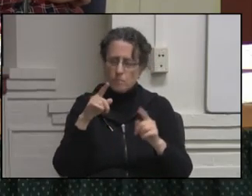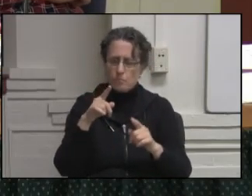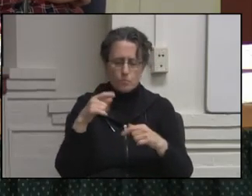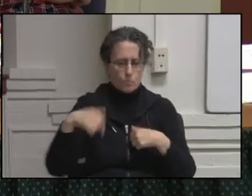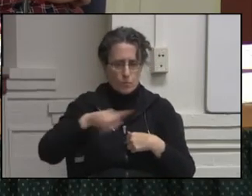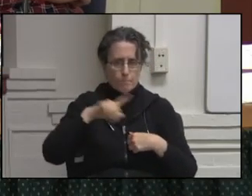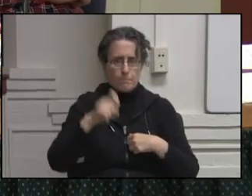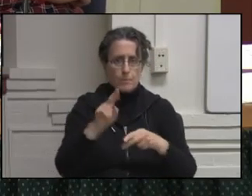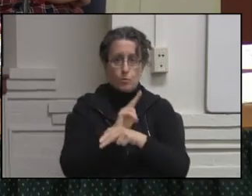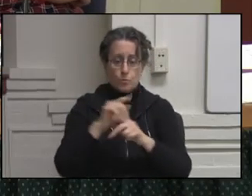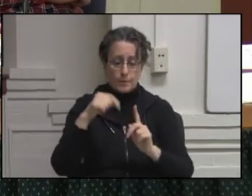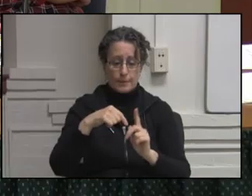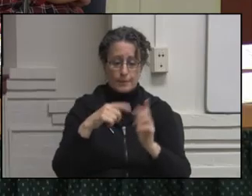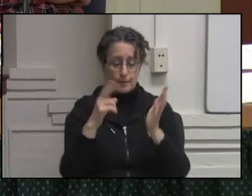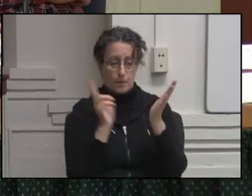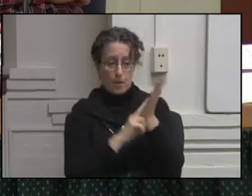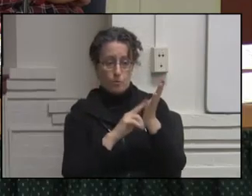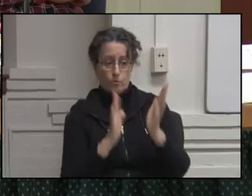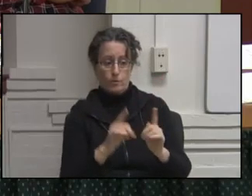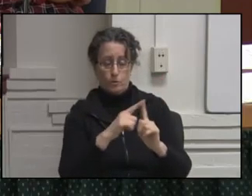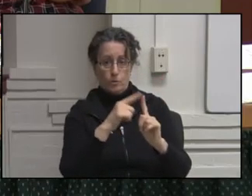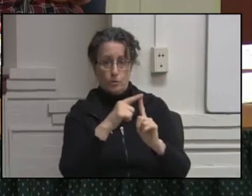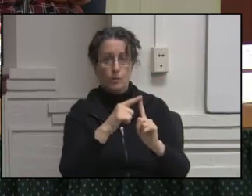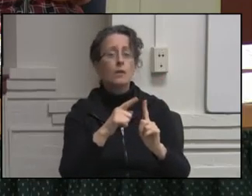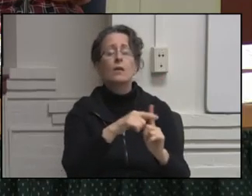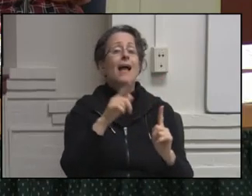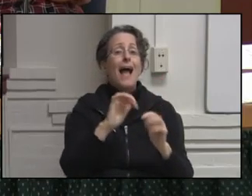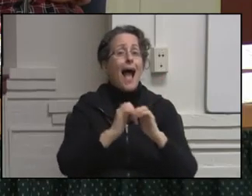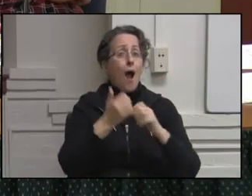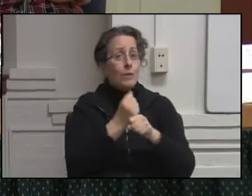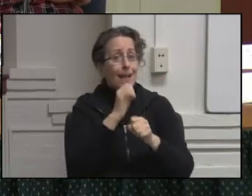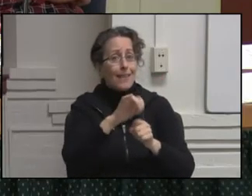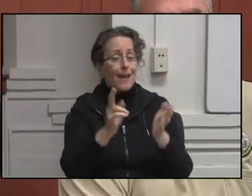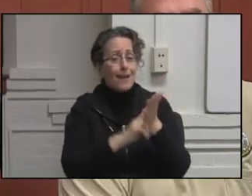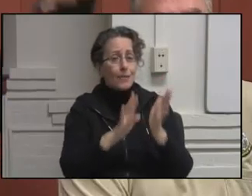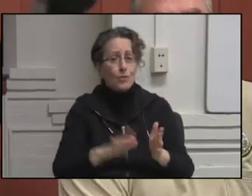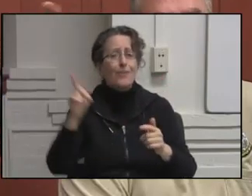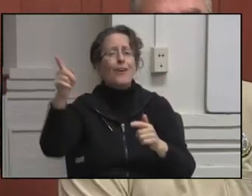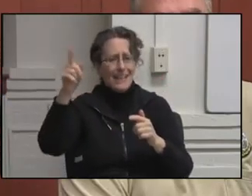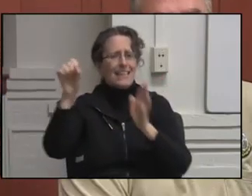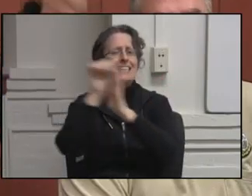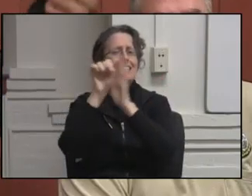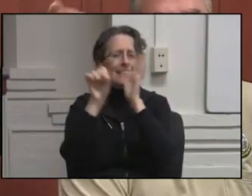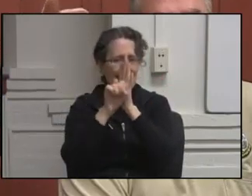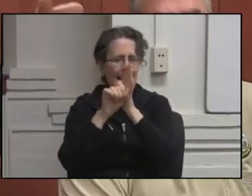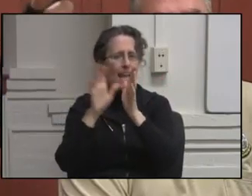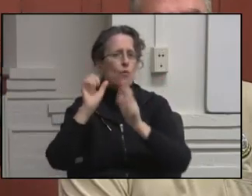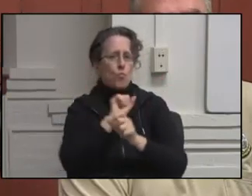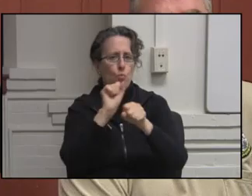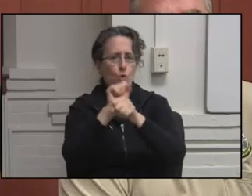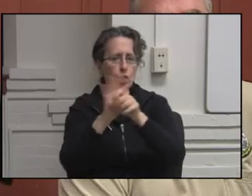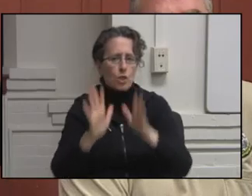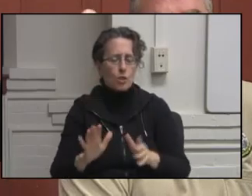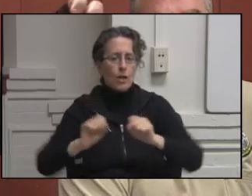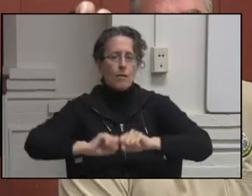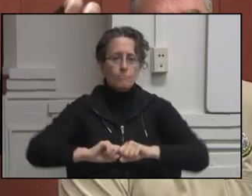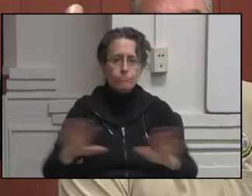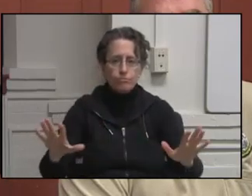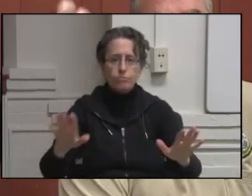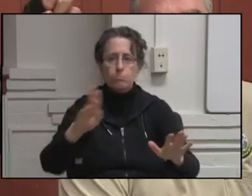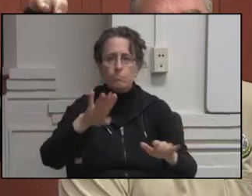competitive bid, and their work was compared. I just appreciate any time when